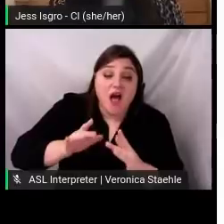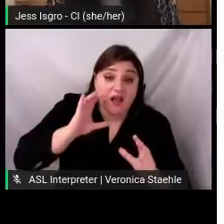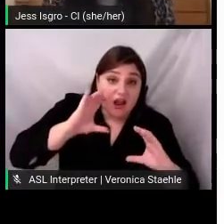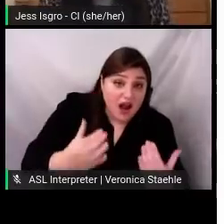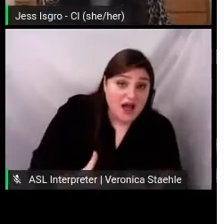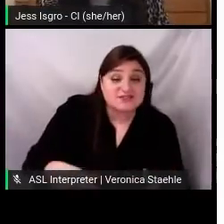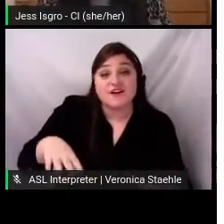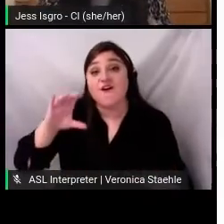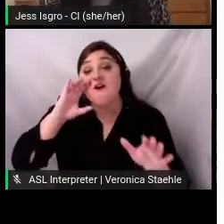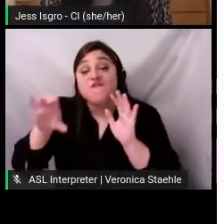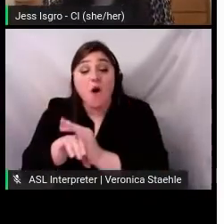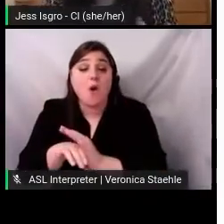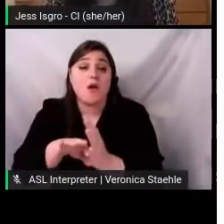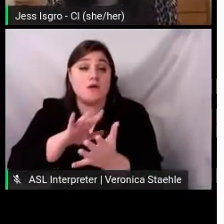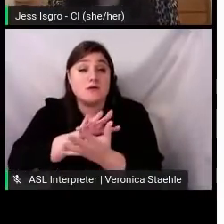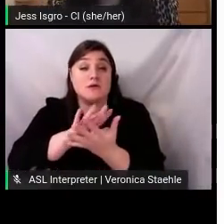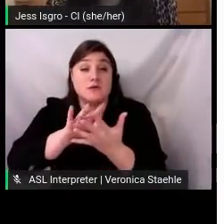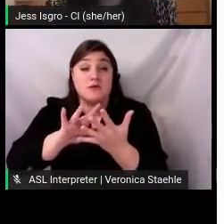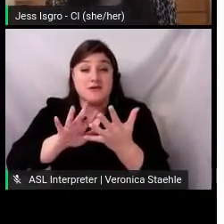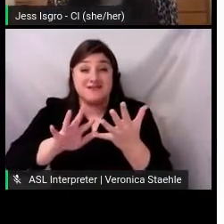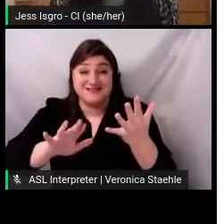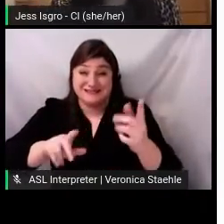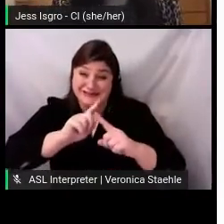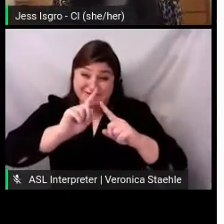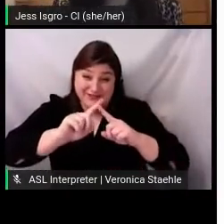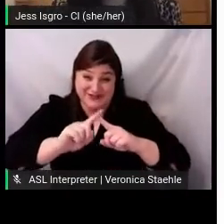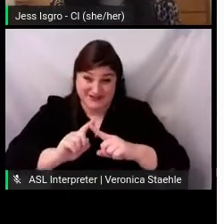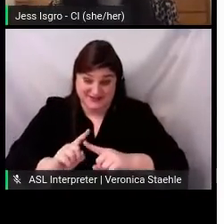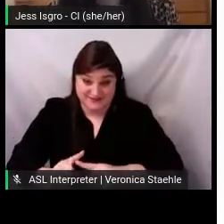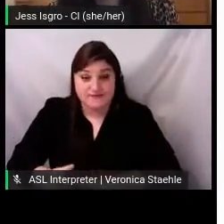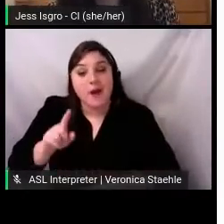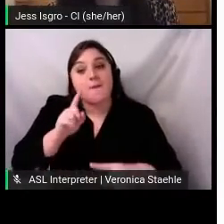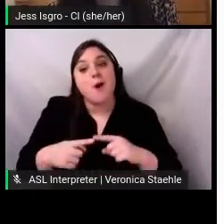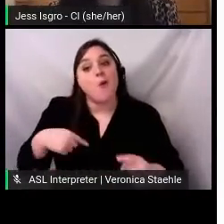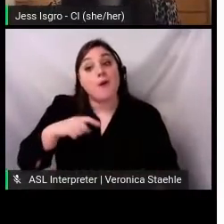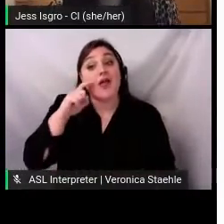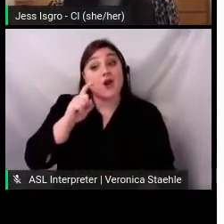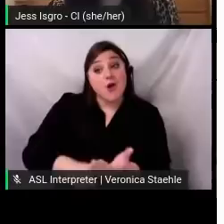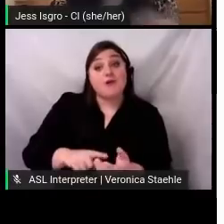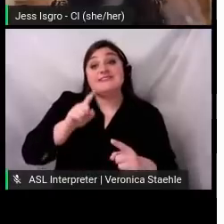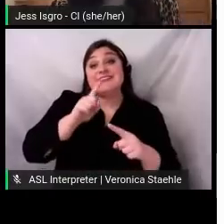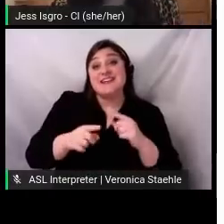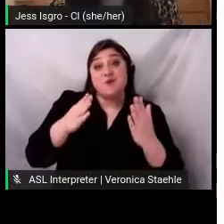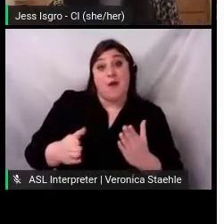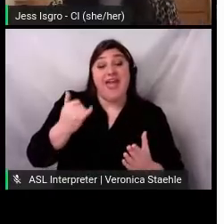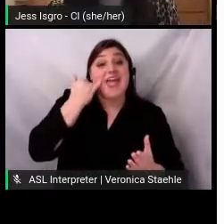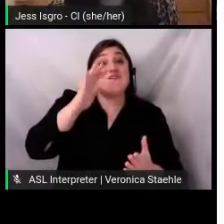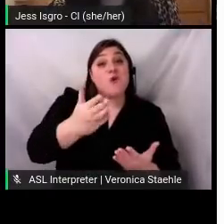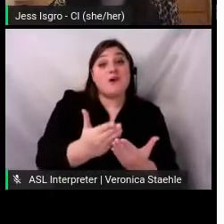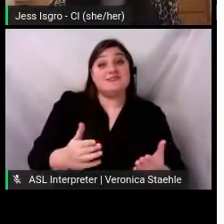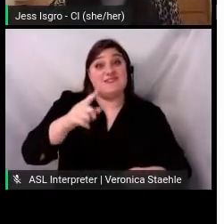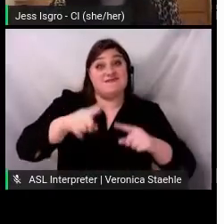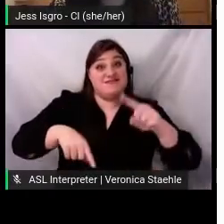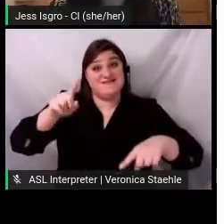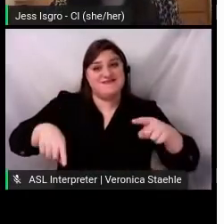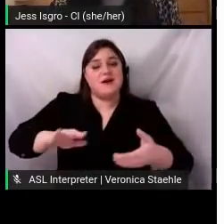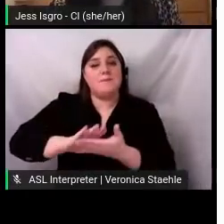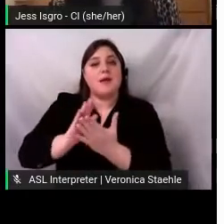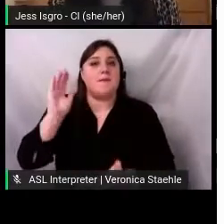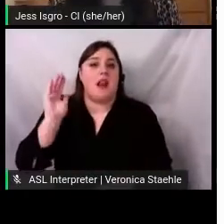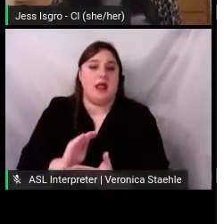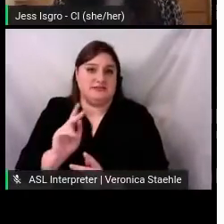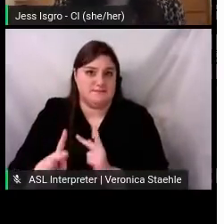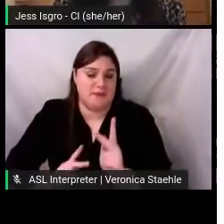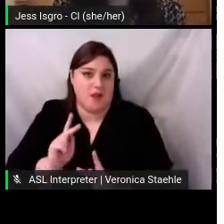without variety in the way that those posts are composed, we tend to see declining engagement rates. If you have very formulaic